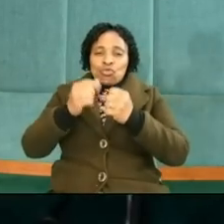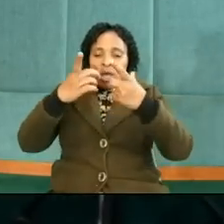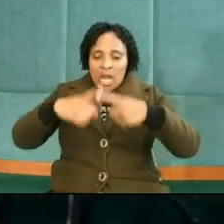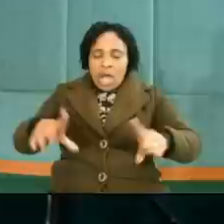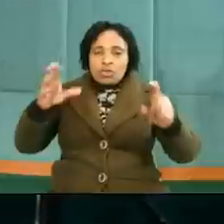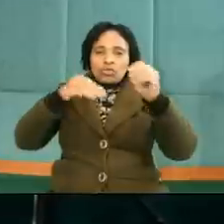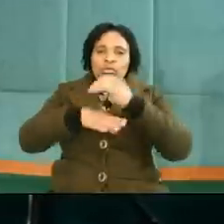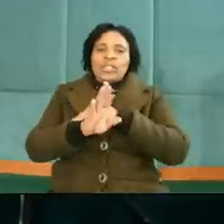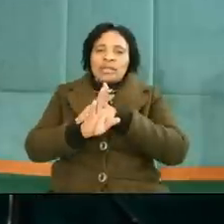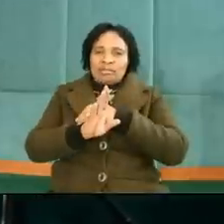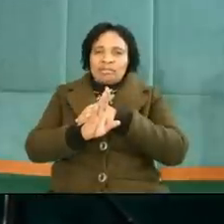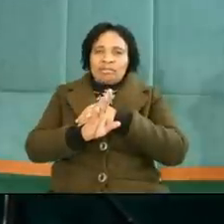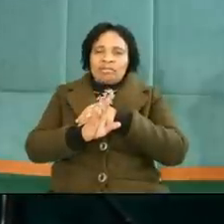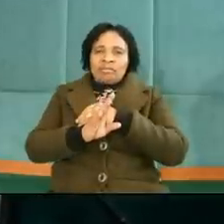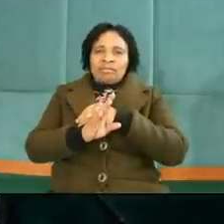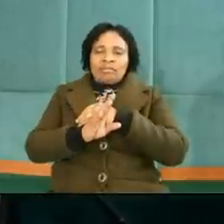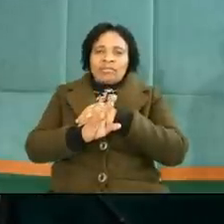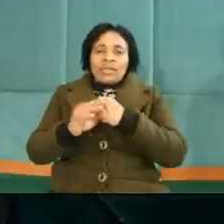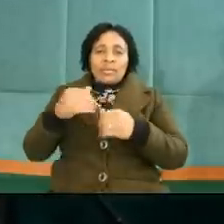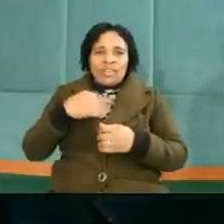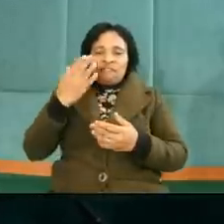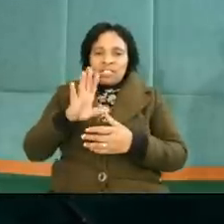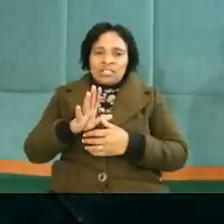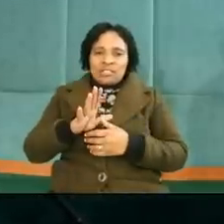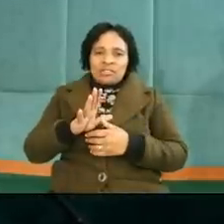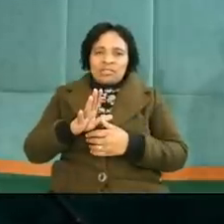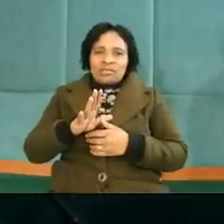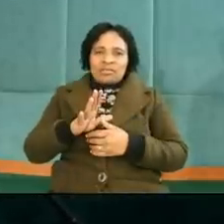That's what camp meeting is about. So I'm